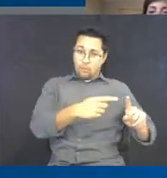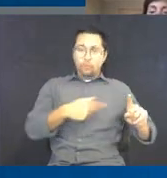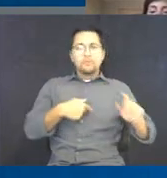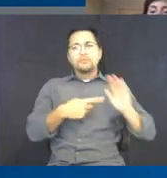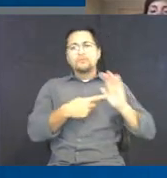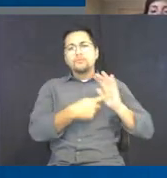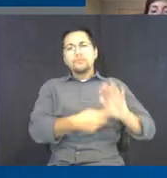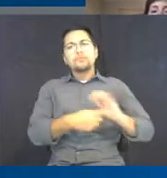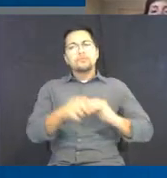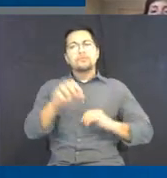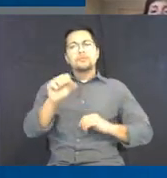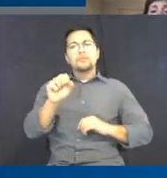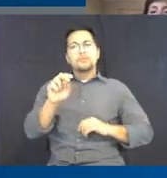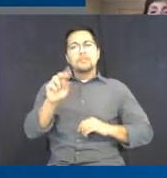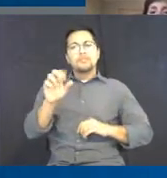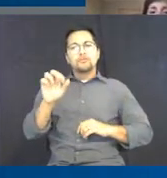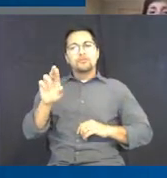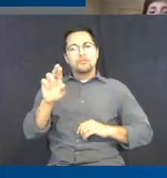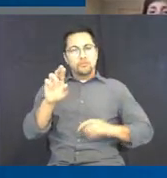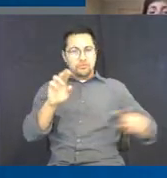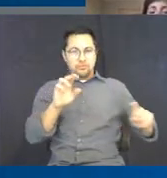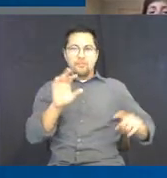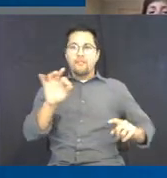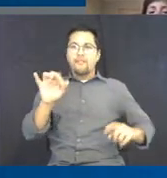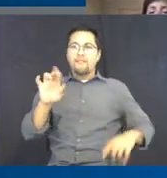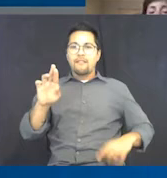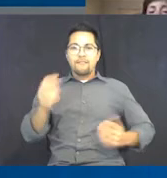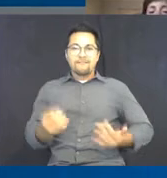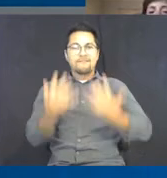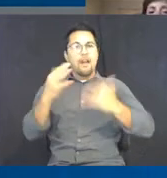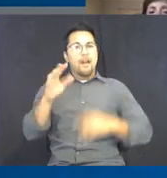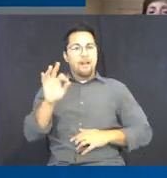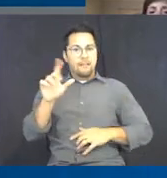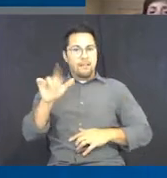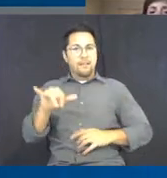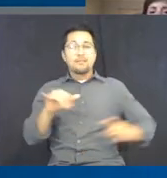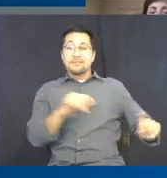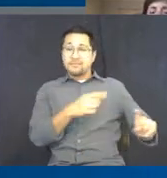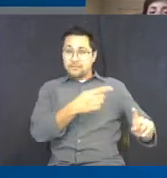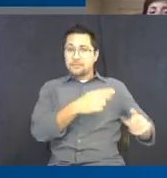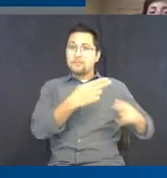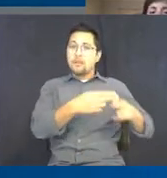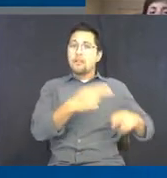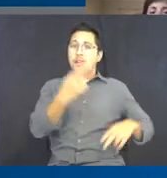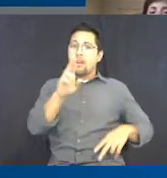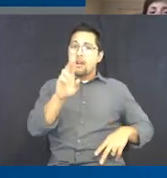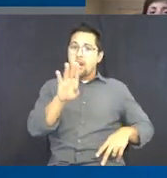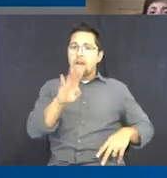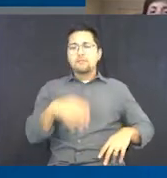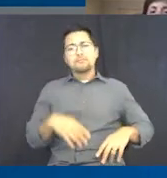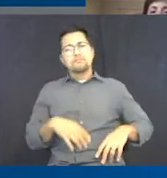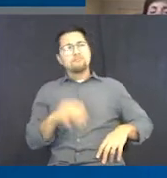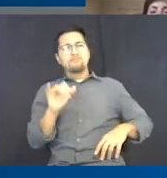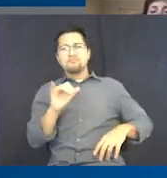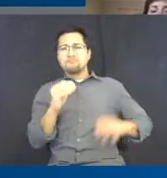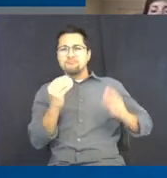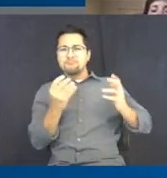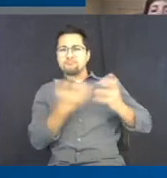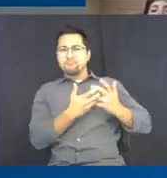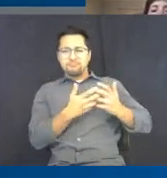index cards, maybe about a pound. And the Firefly talks with different sensors throughout one's